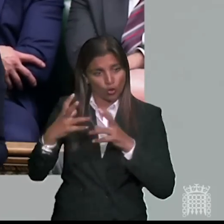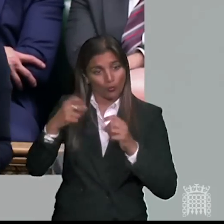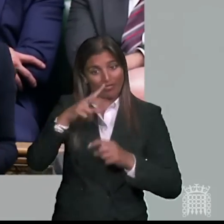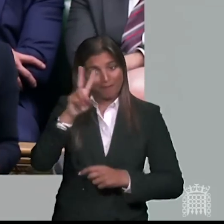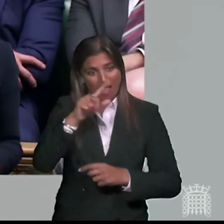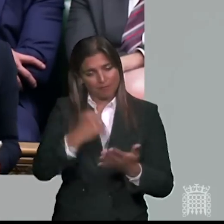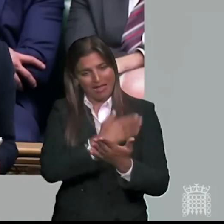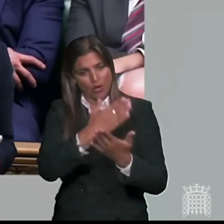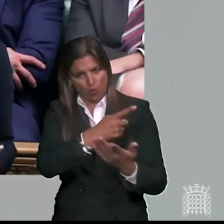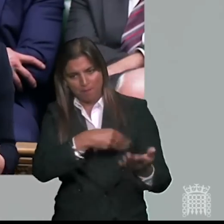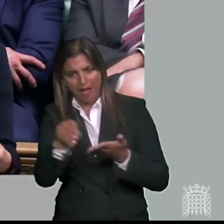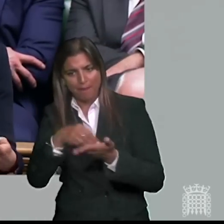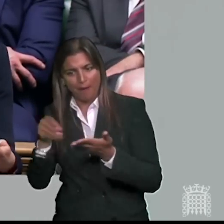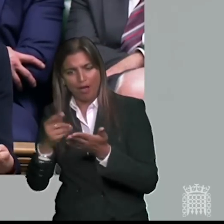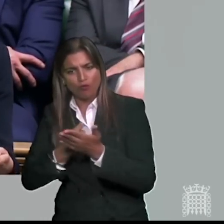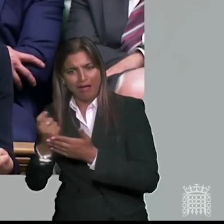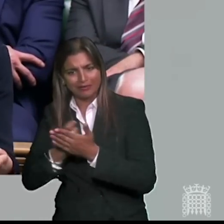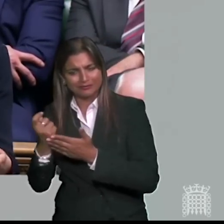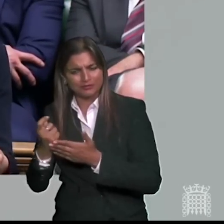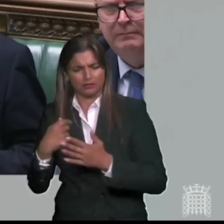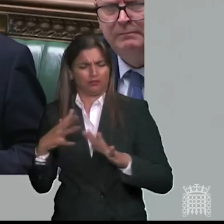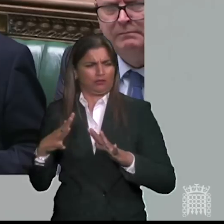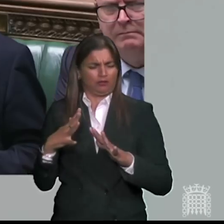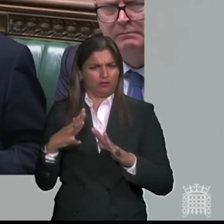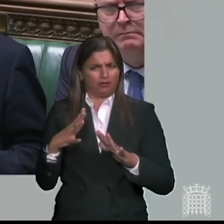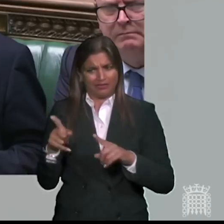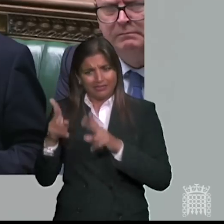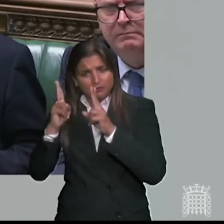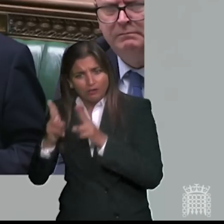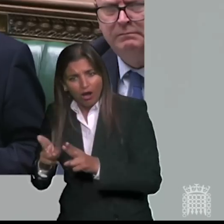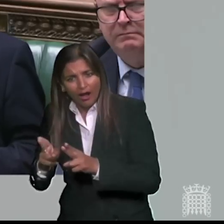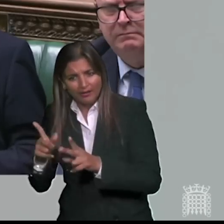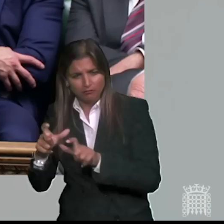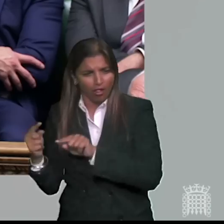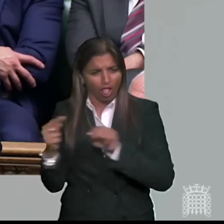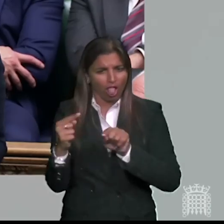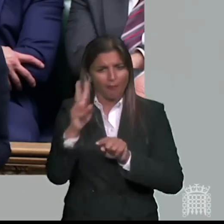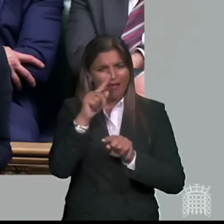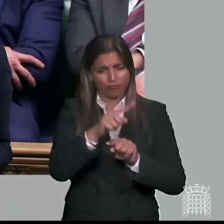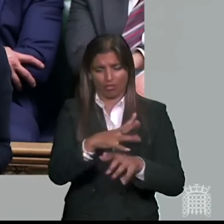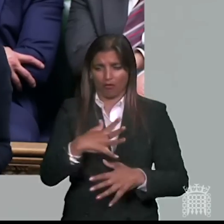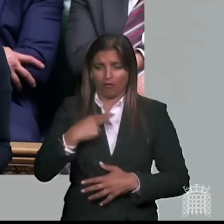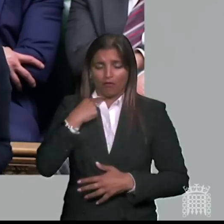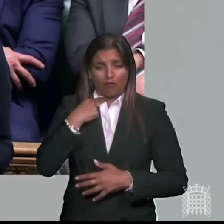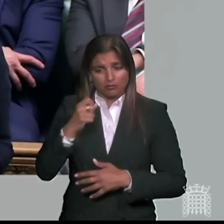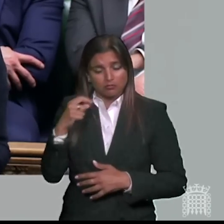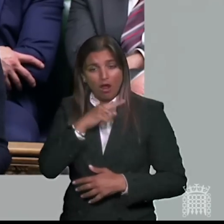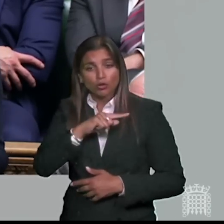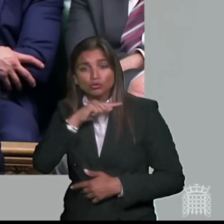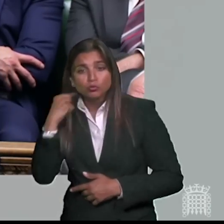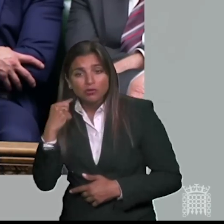on enforcing this abhorrent requirement. My constituents not only have to live with the devastating loss of their son,